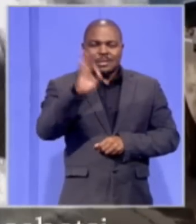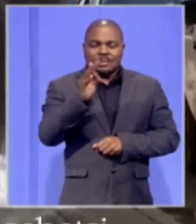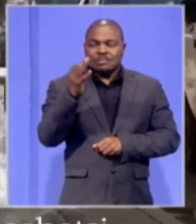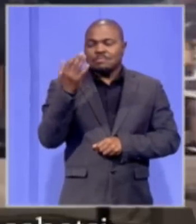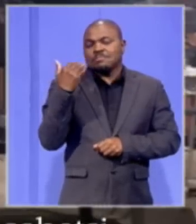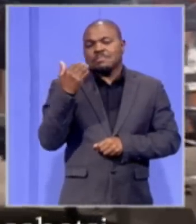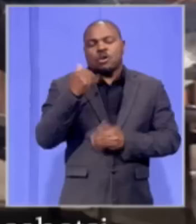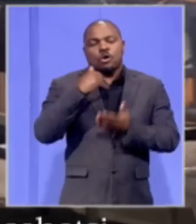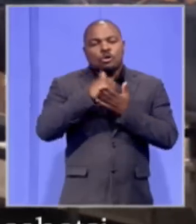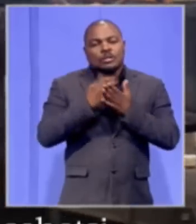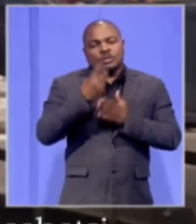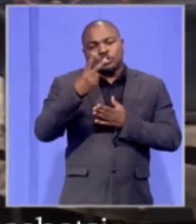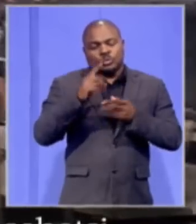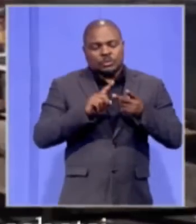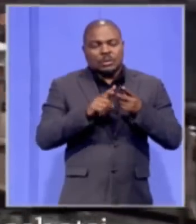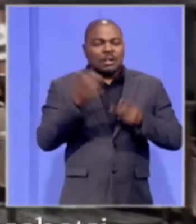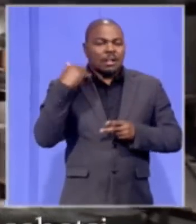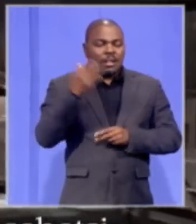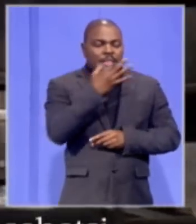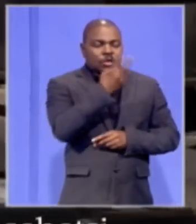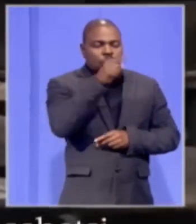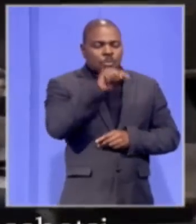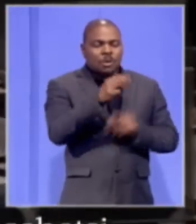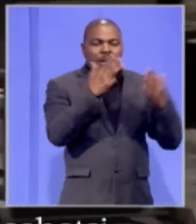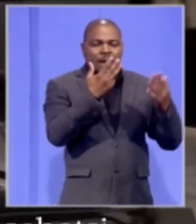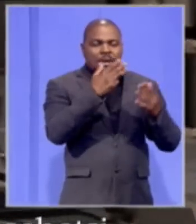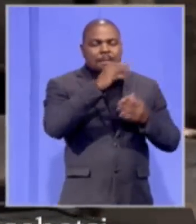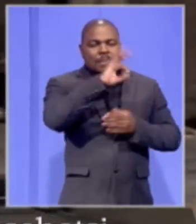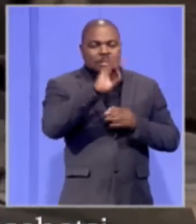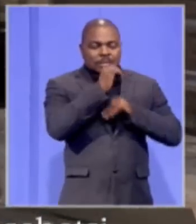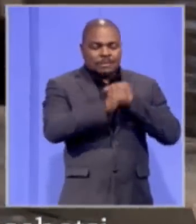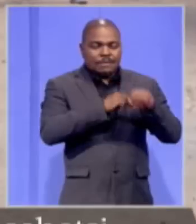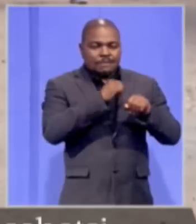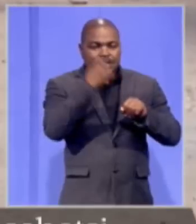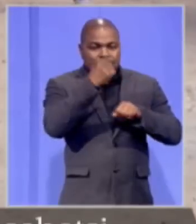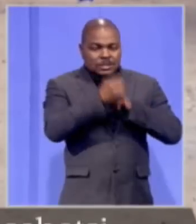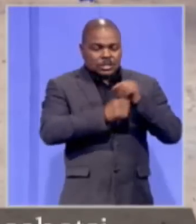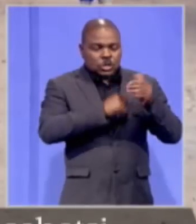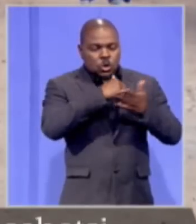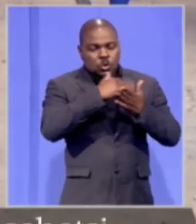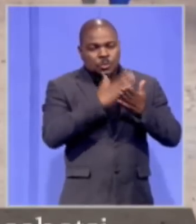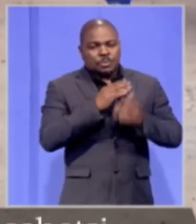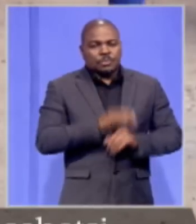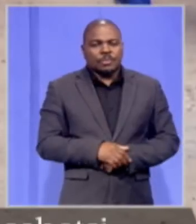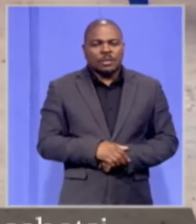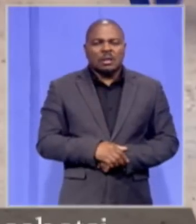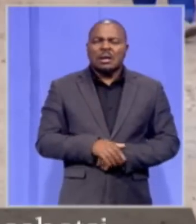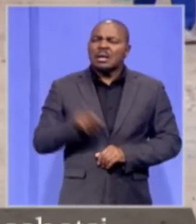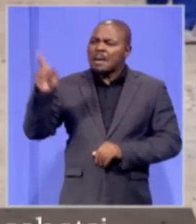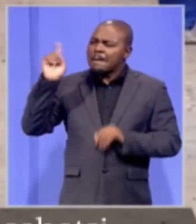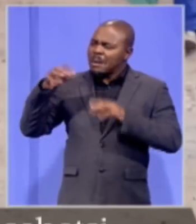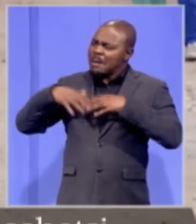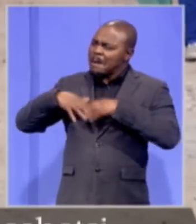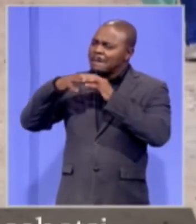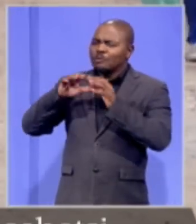monongwaga go tswa go diphesente di le 32.9 mo kotareng ya ntlha monongwaga. A tle ka di-strategy tsa gore